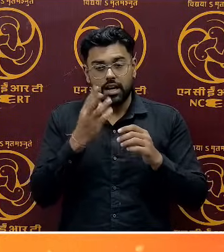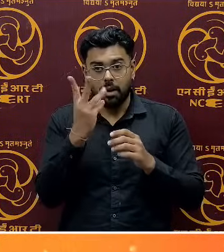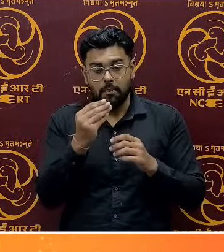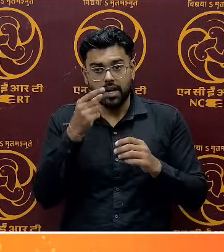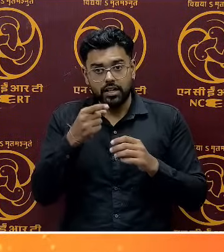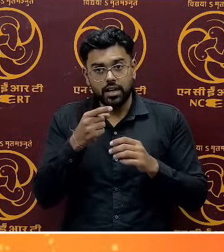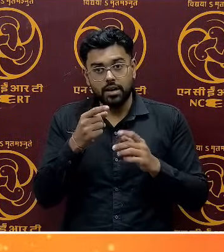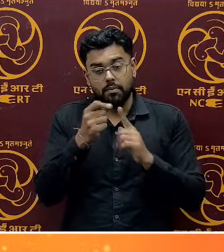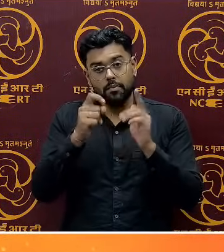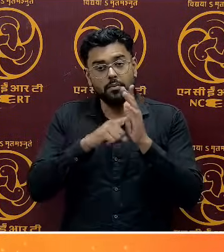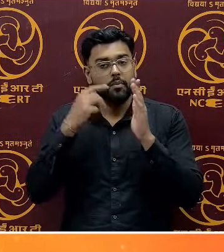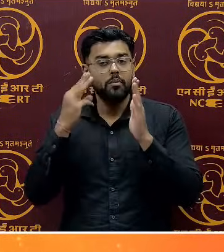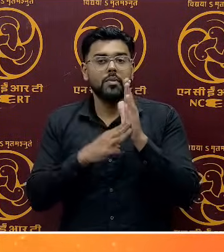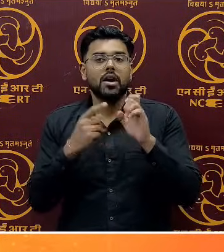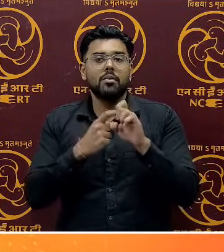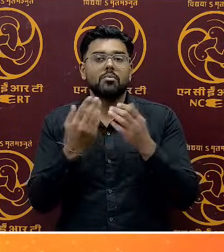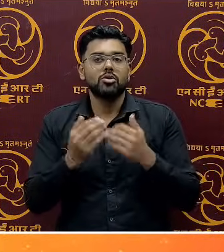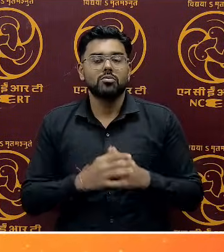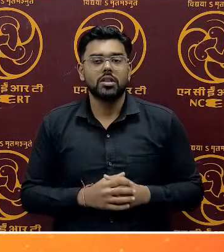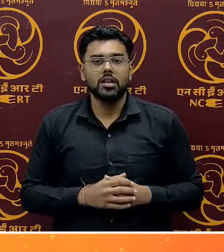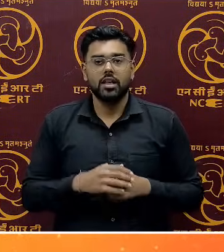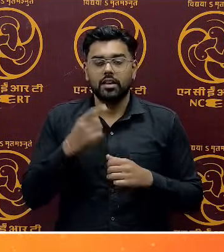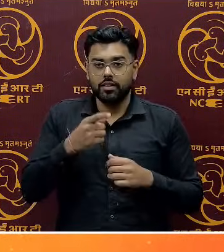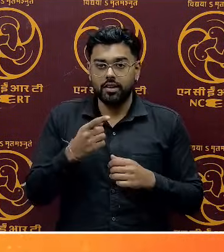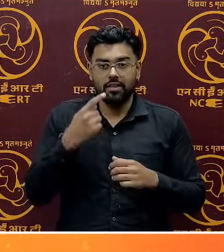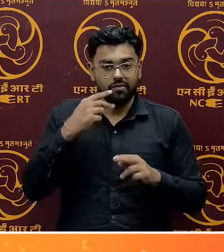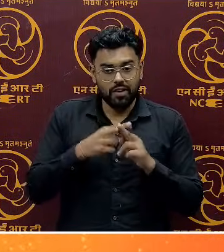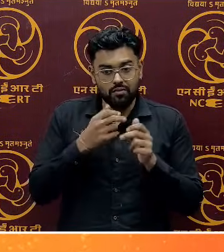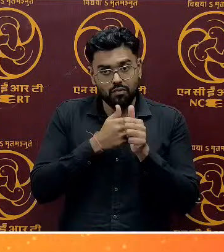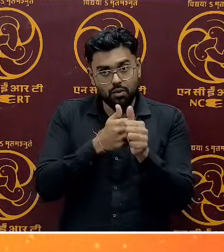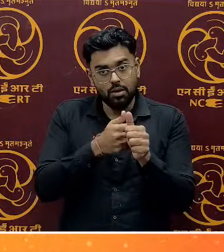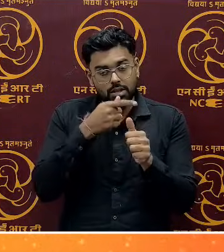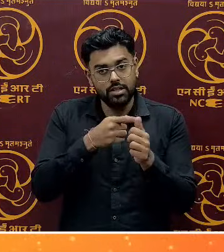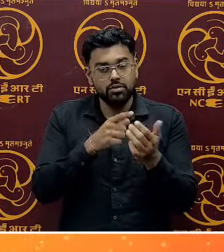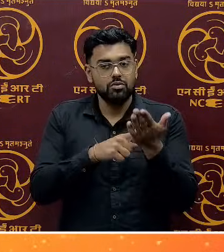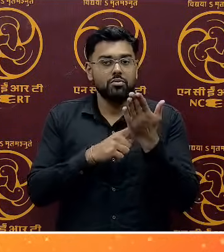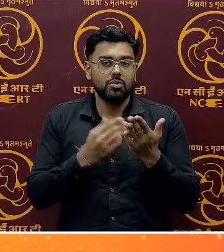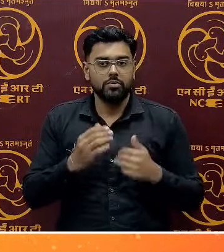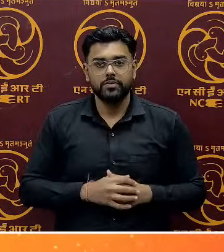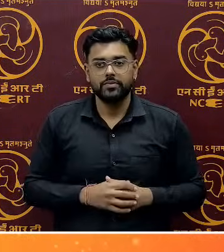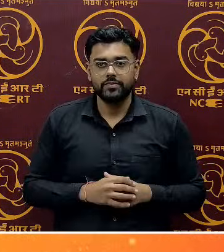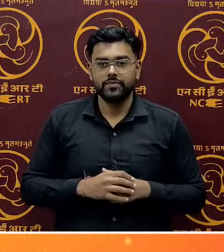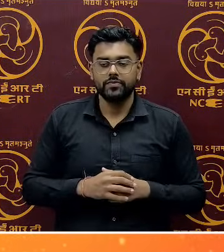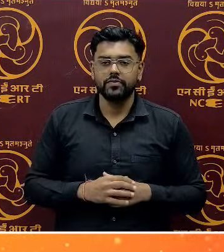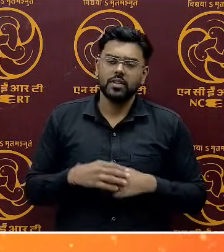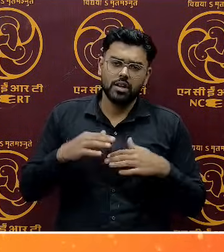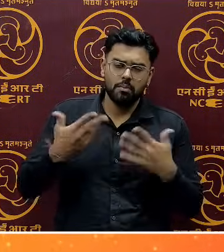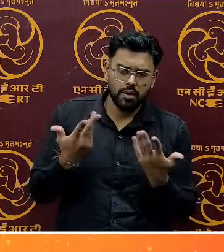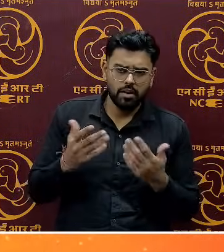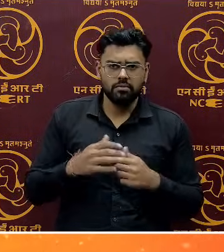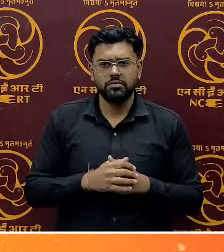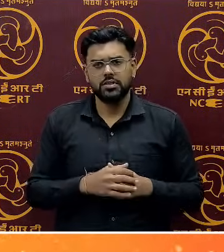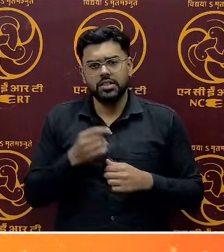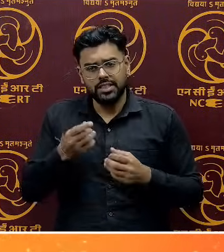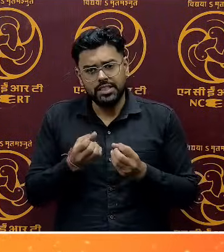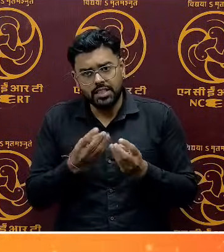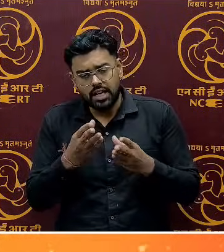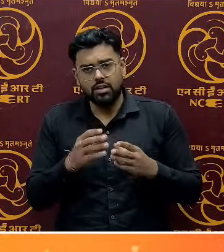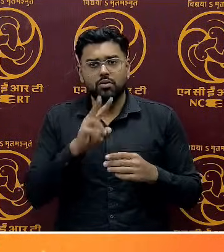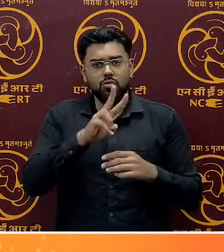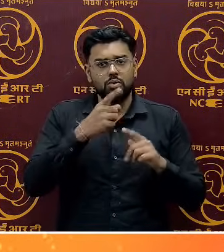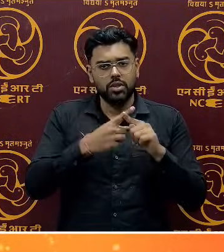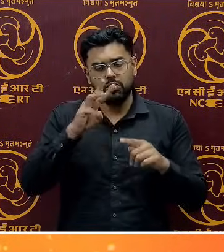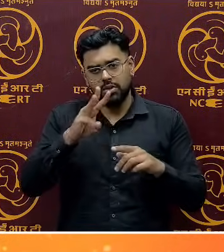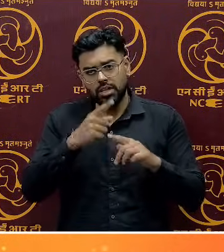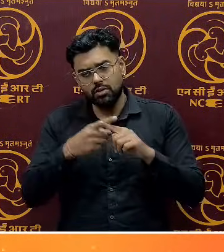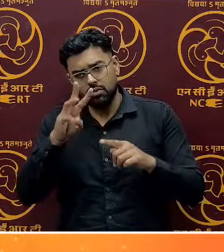of primes. Okay, irrespective of the order in which they appear. Okay, they may occur in the beginning 2 into 2 into 3